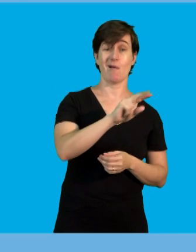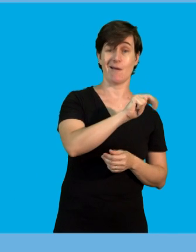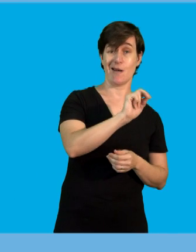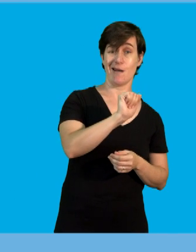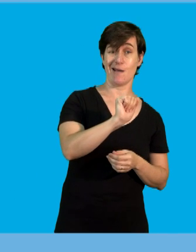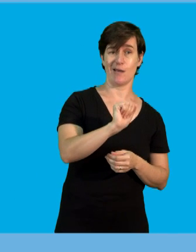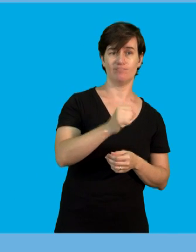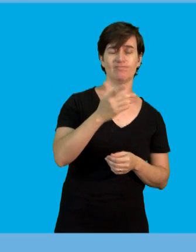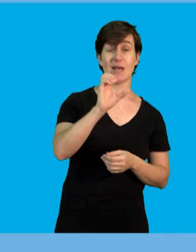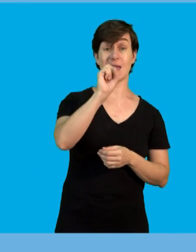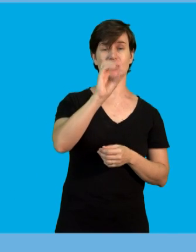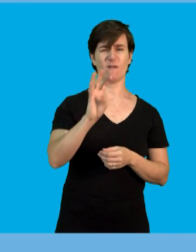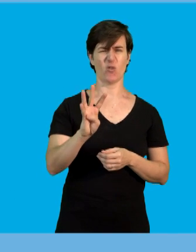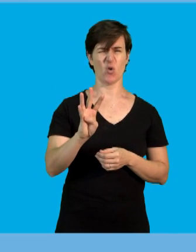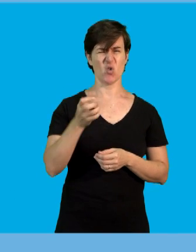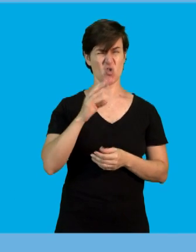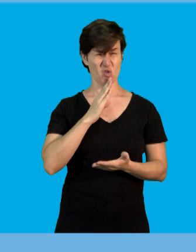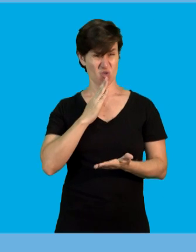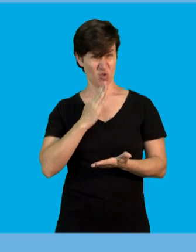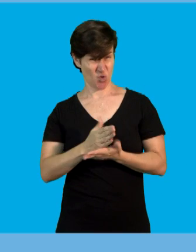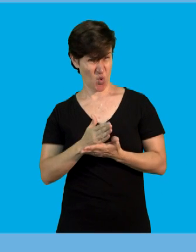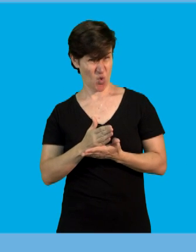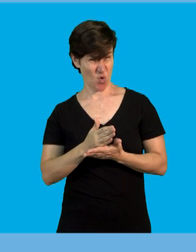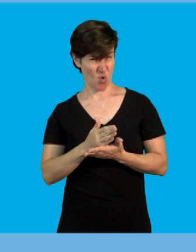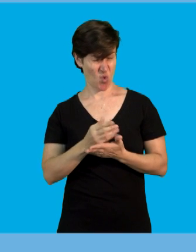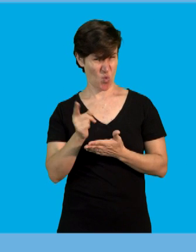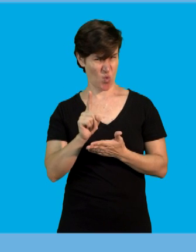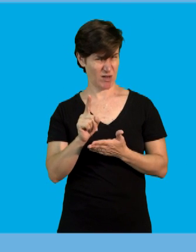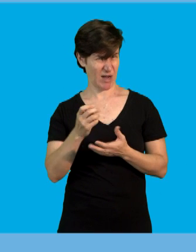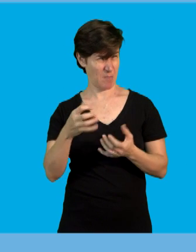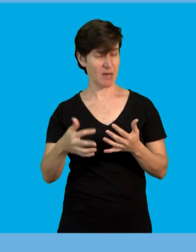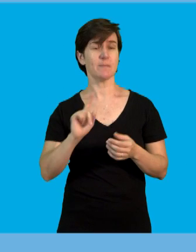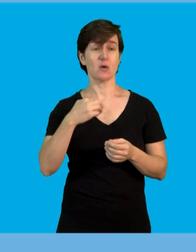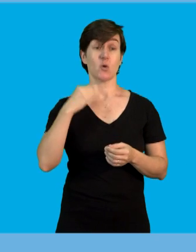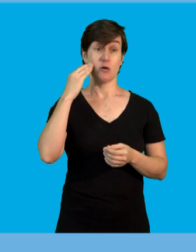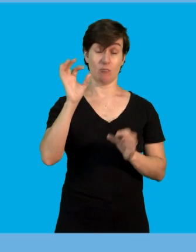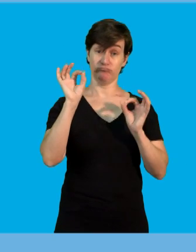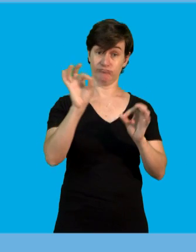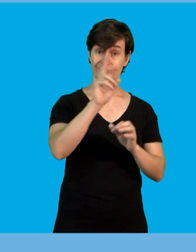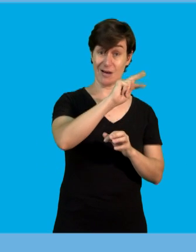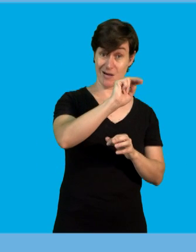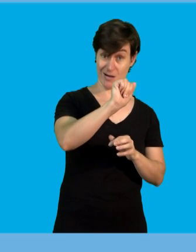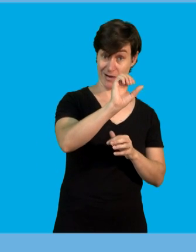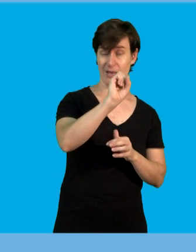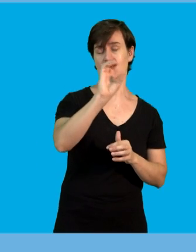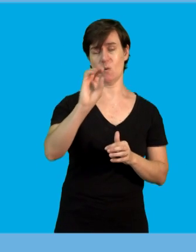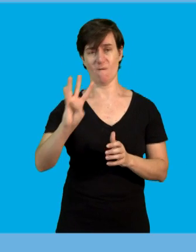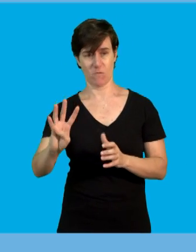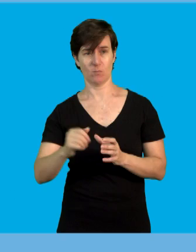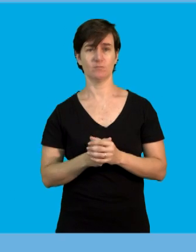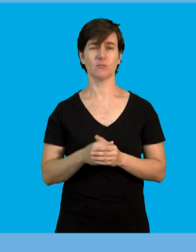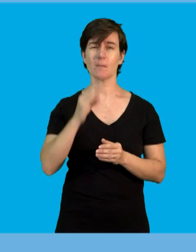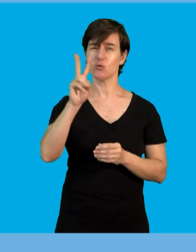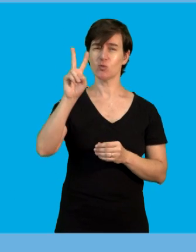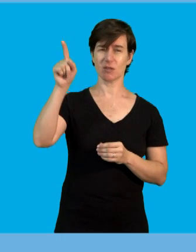your SO4. Again, we said we're not sure of the ratio, but the symbols are Na and the SO4 for the 2. So that means